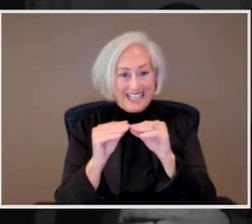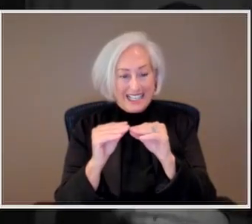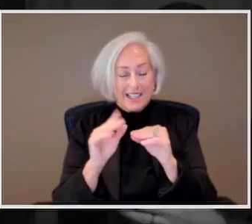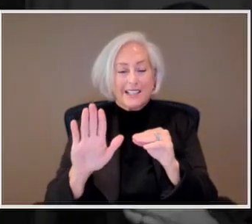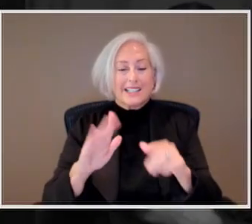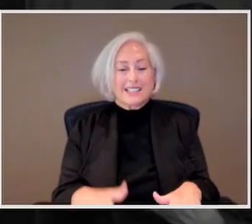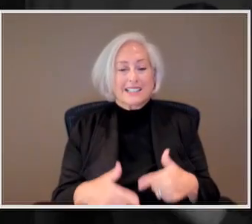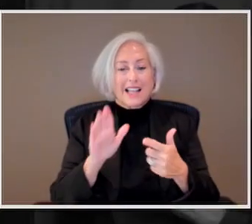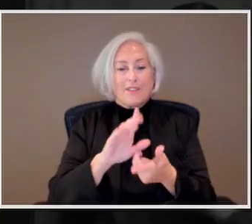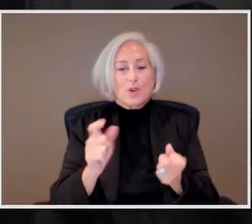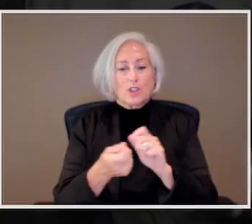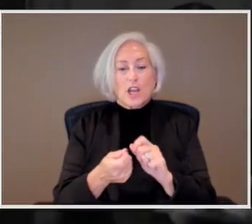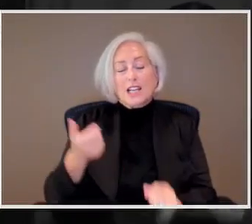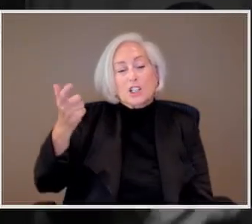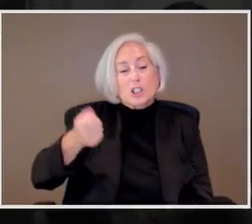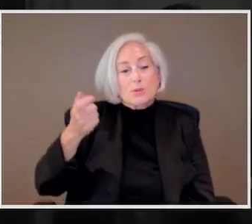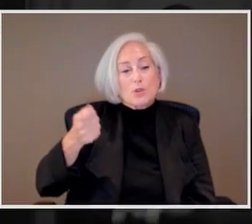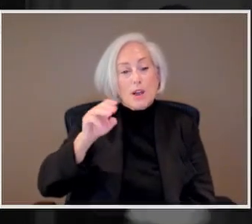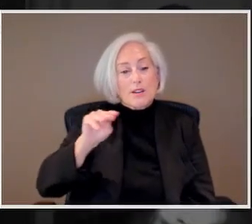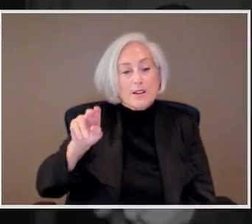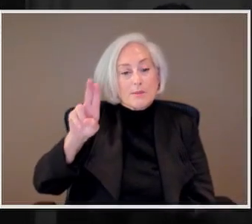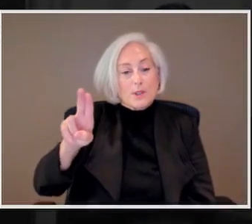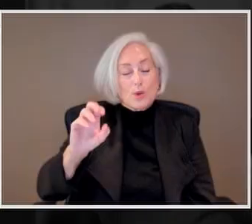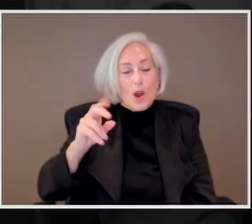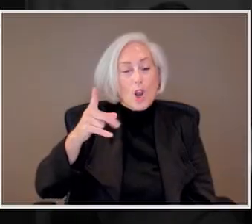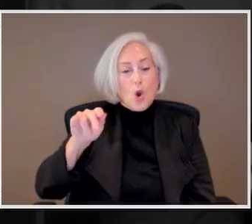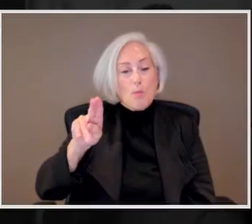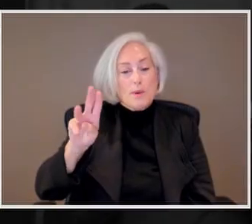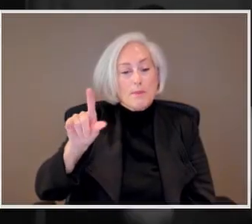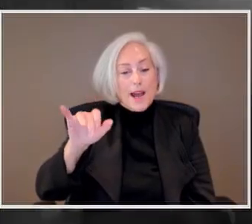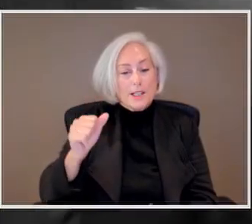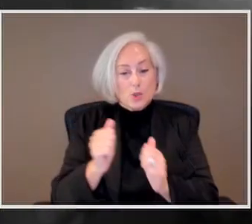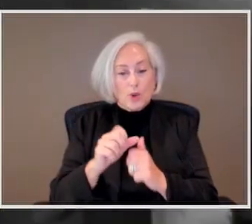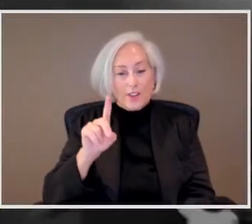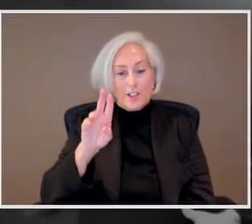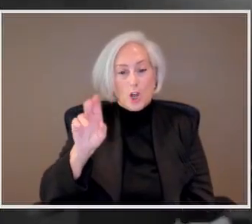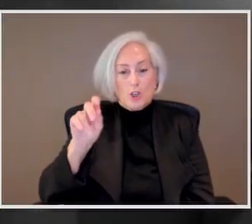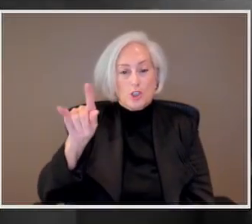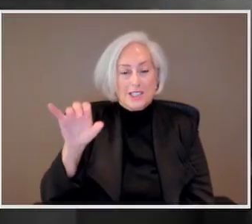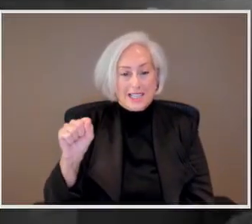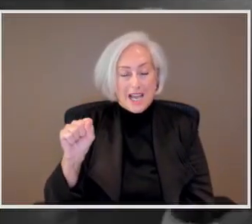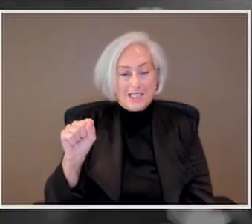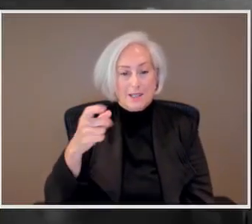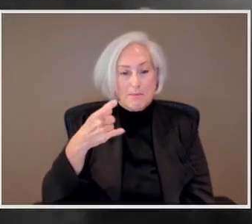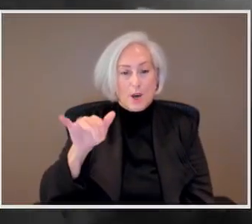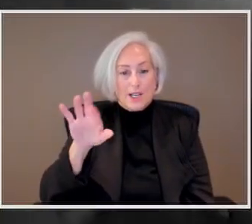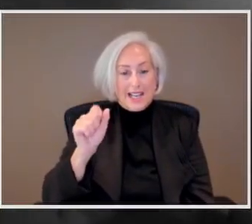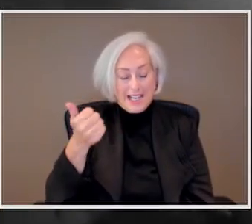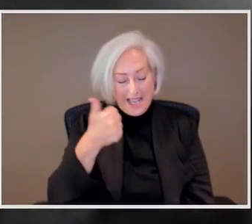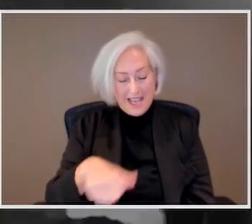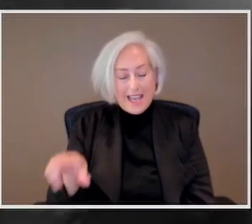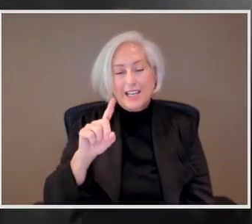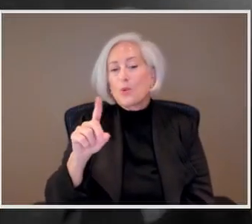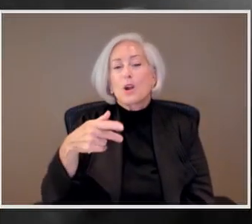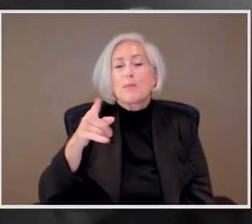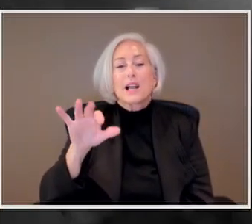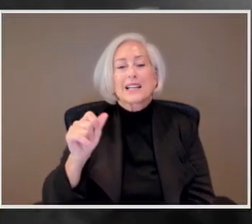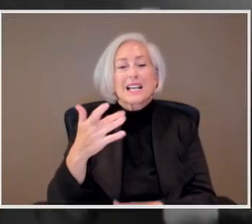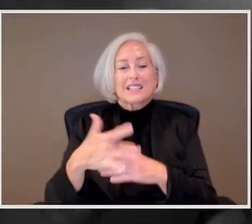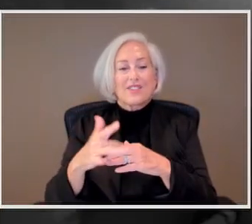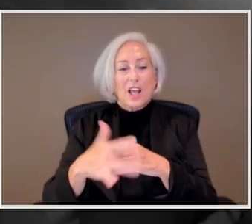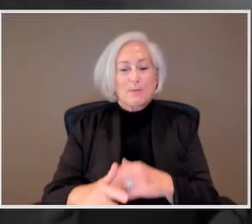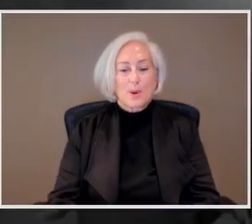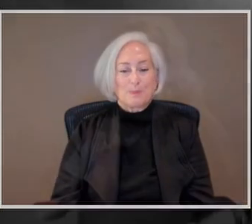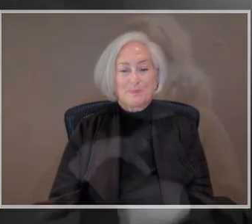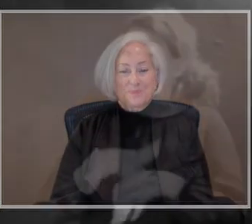Subscribe to our morning medical update and open mics with Dr. Stites podcasts. Now, everywhere podcasts are available.